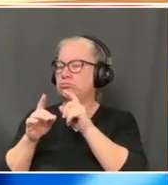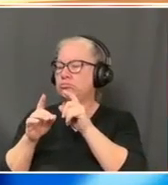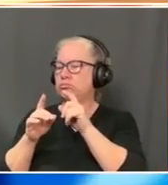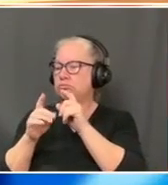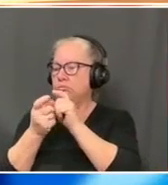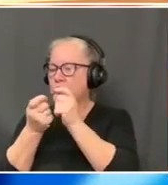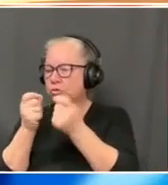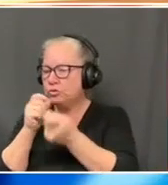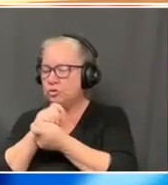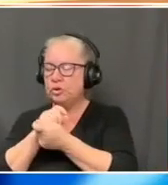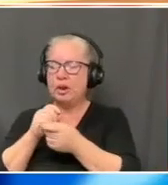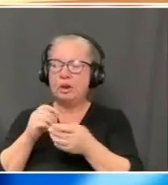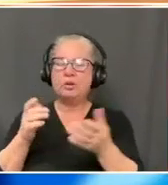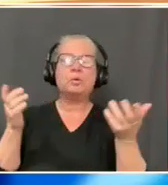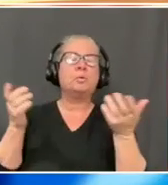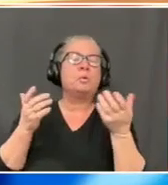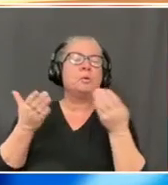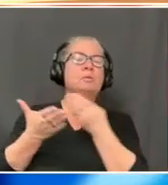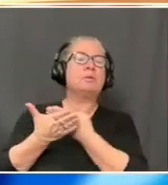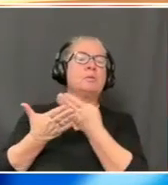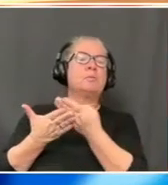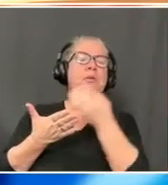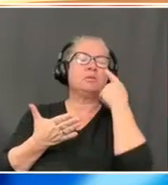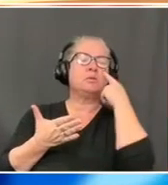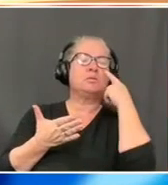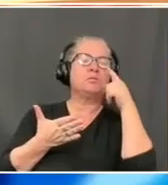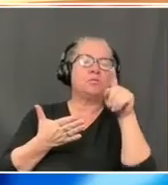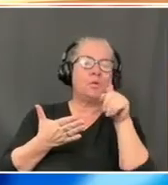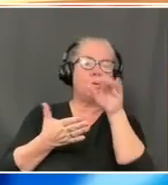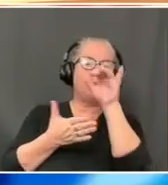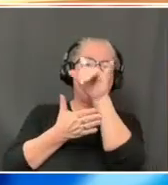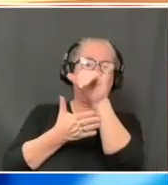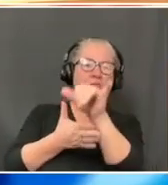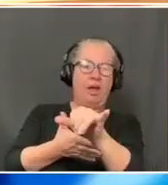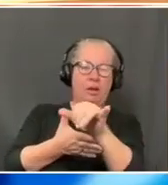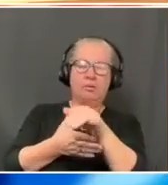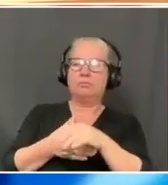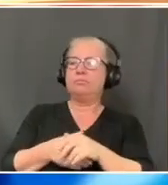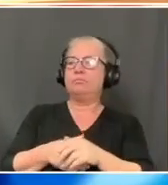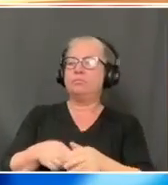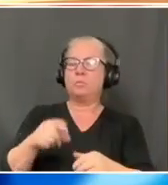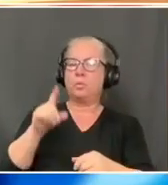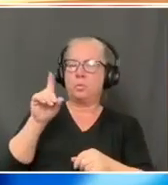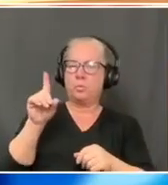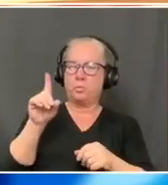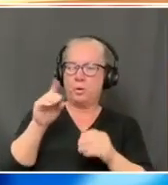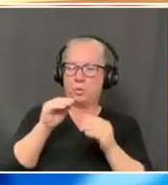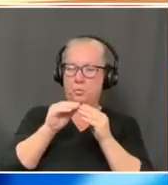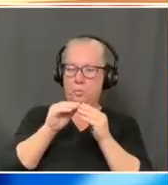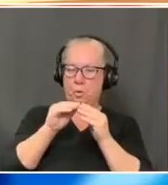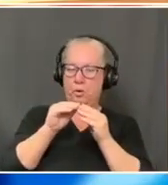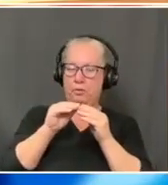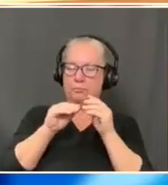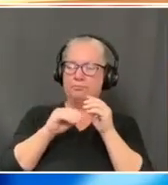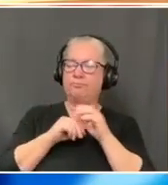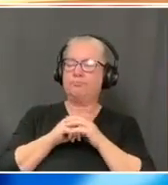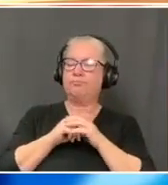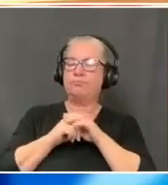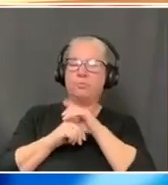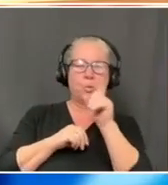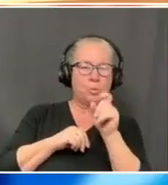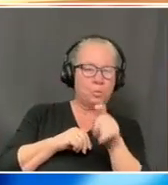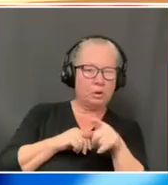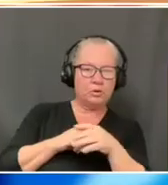books and supplies. Okay. I'm going to ask one more question, and then I'll hand it off to other folks. Let's